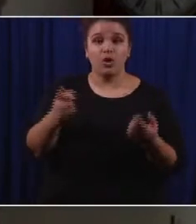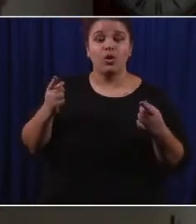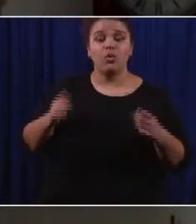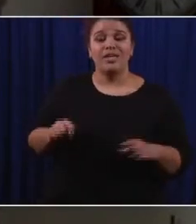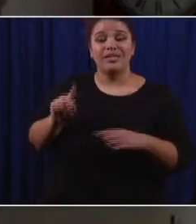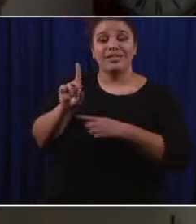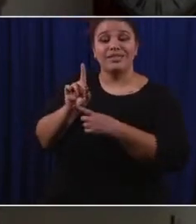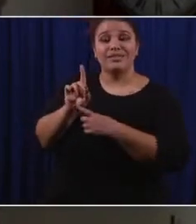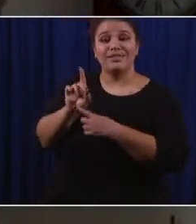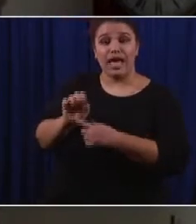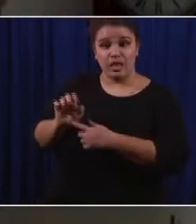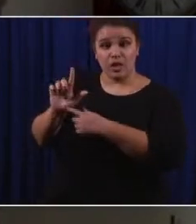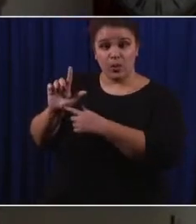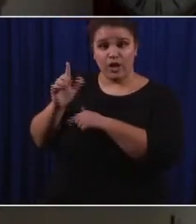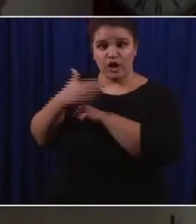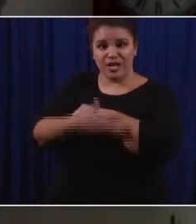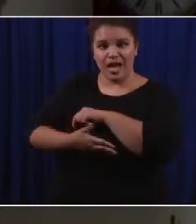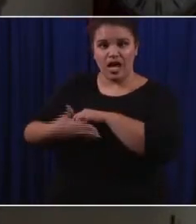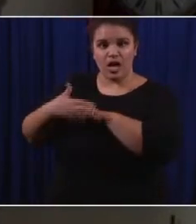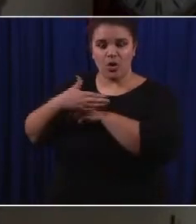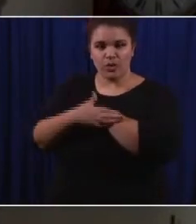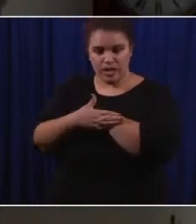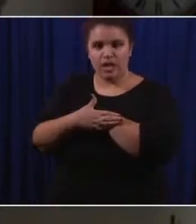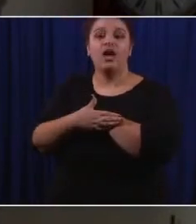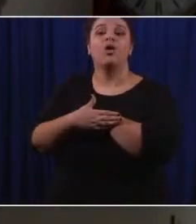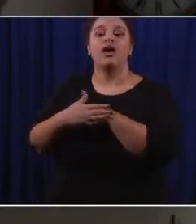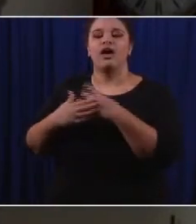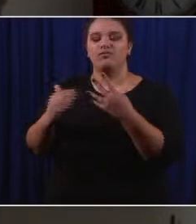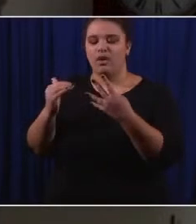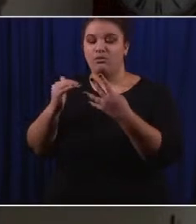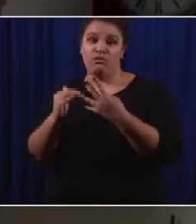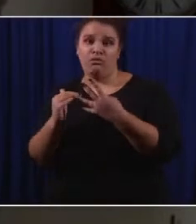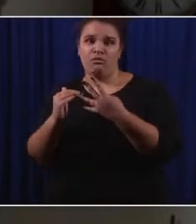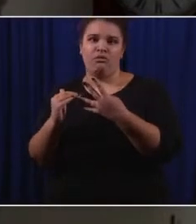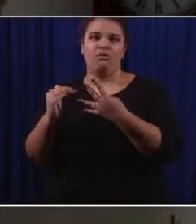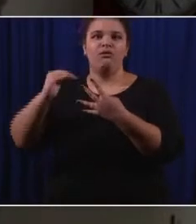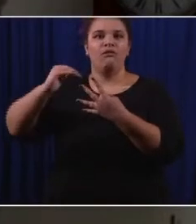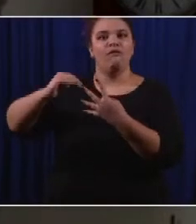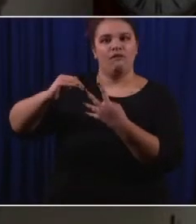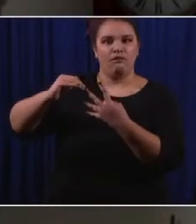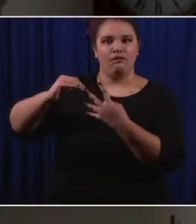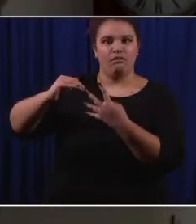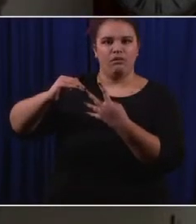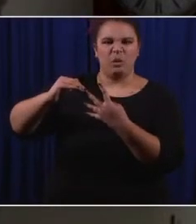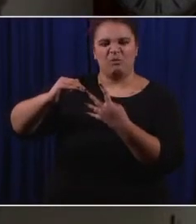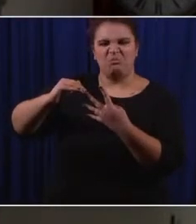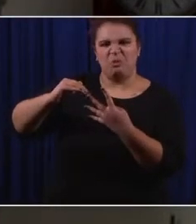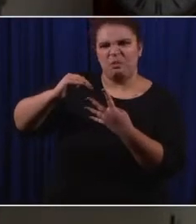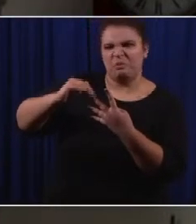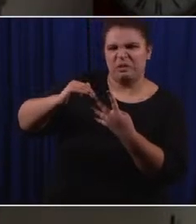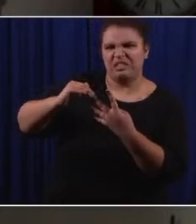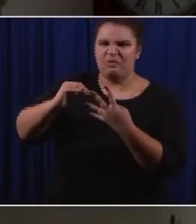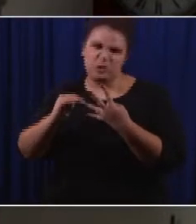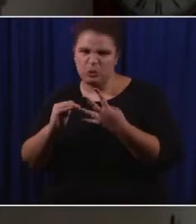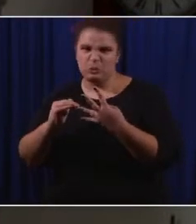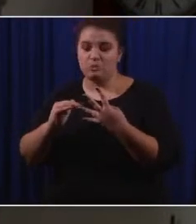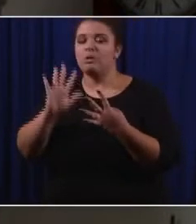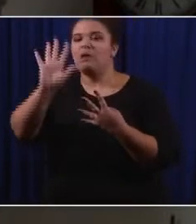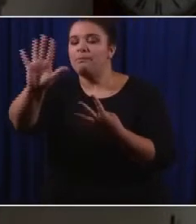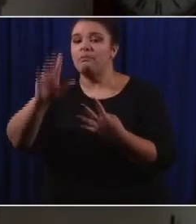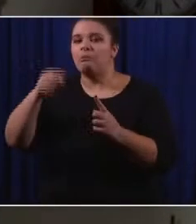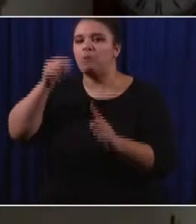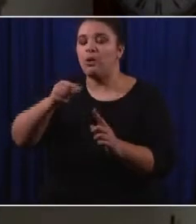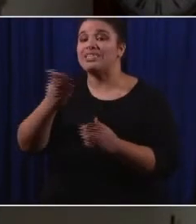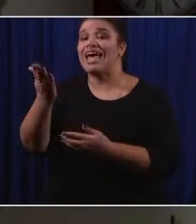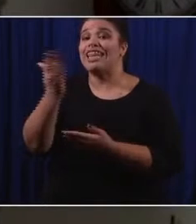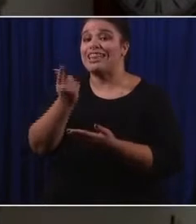moved from level 2 to level 3, and then this week they're back now from level 3 to level 2. But last week when they moved to level 3, the